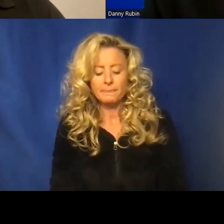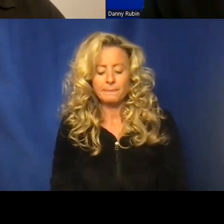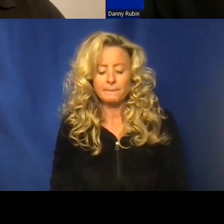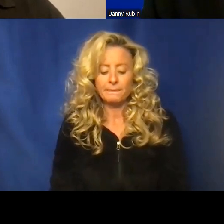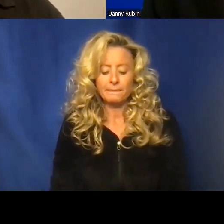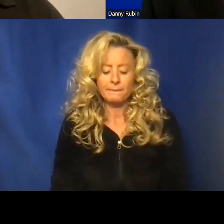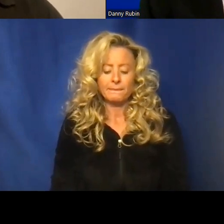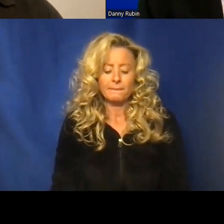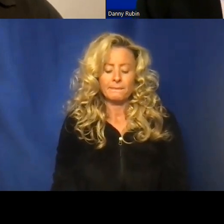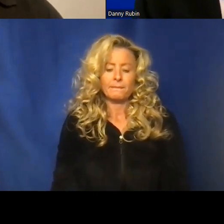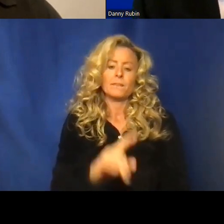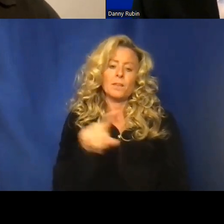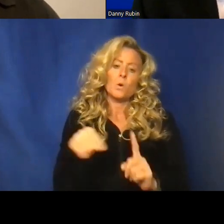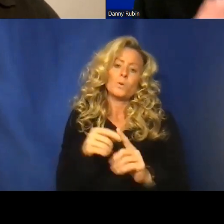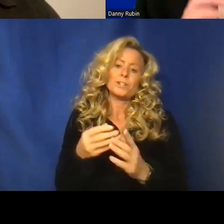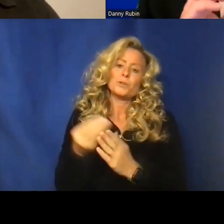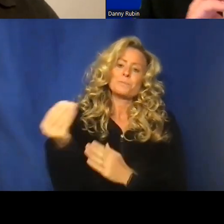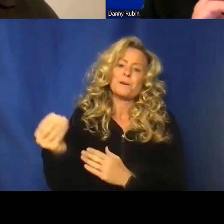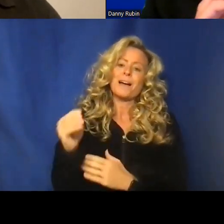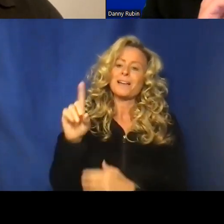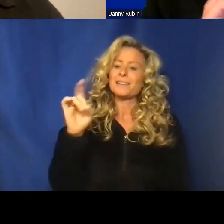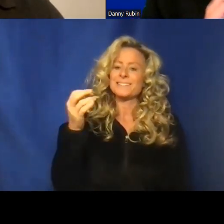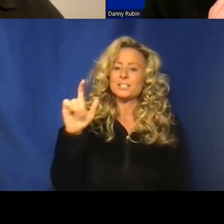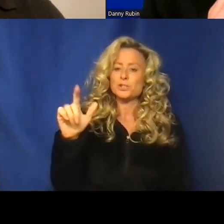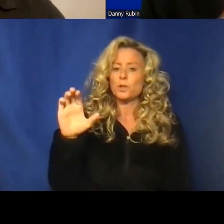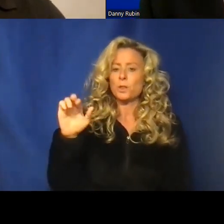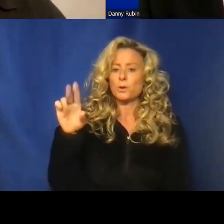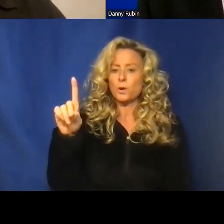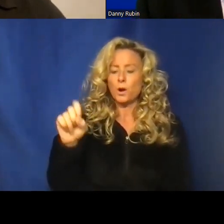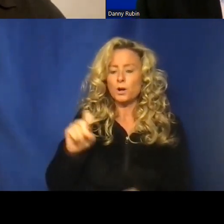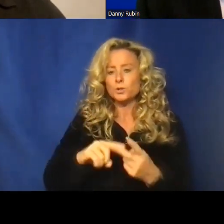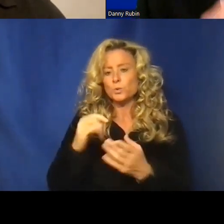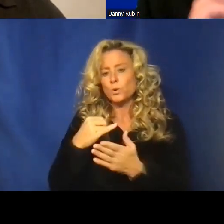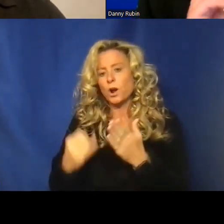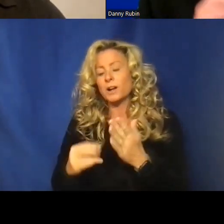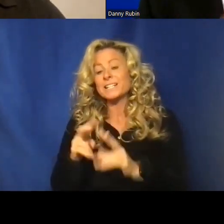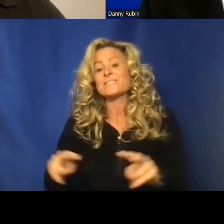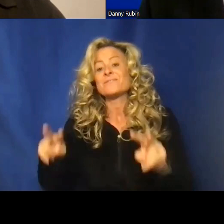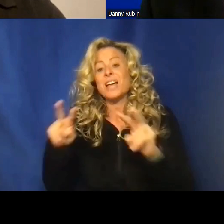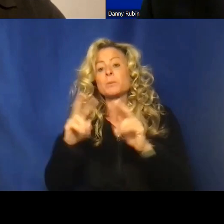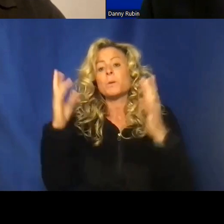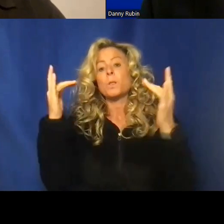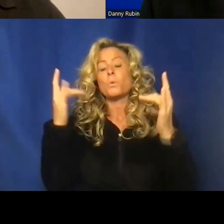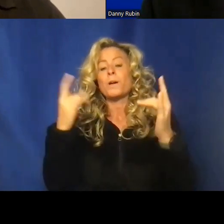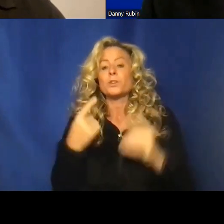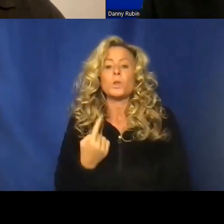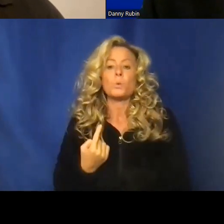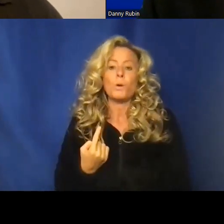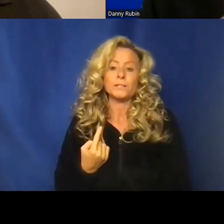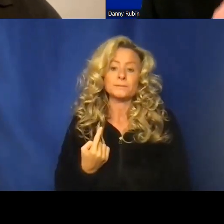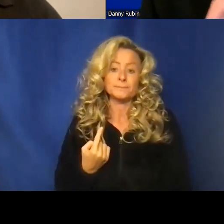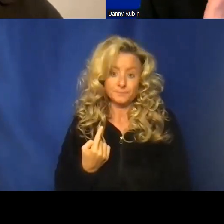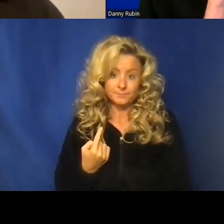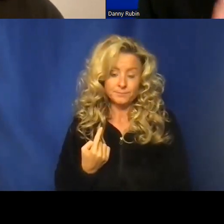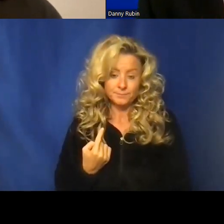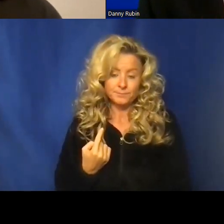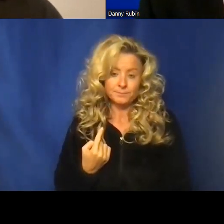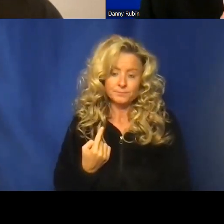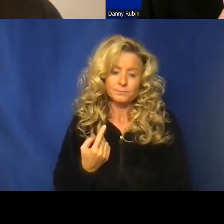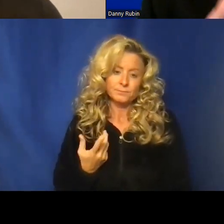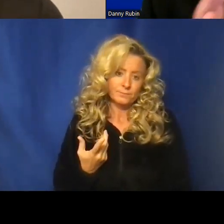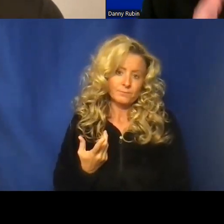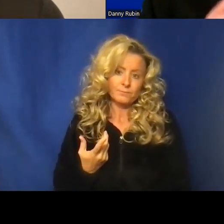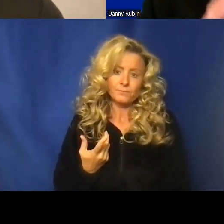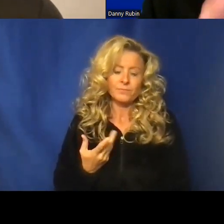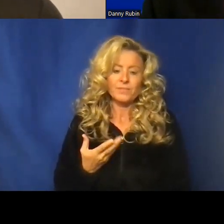like digital cards or digital art, there's like, because it's valuable because there's only one of them, that it's like it